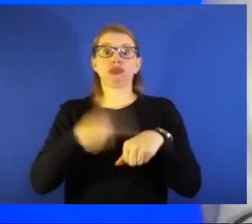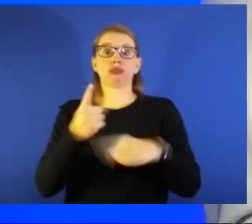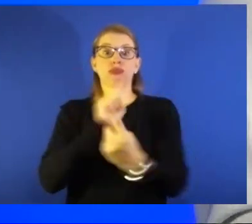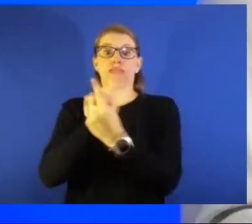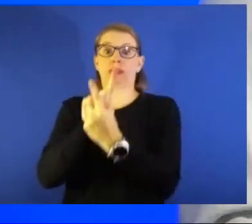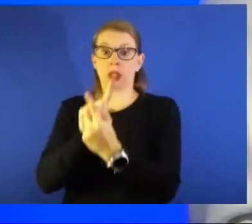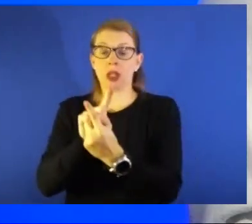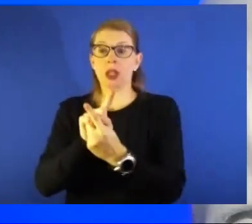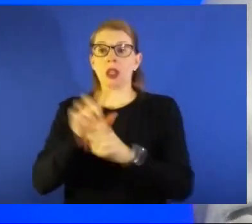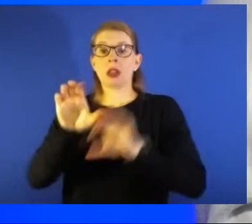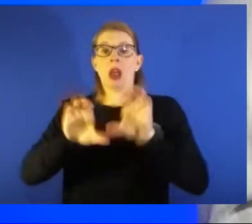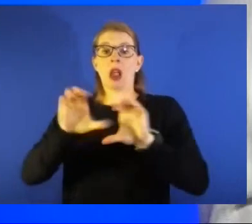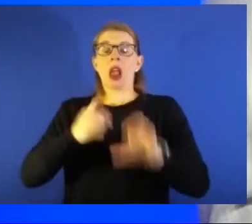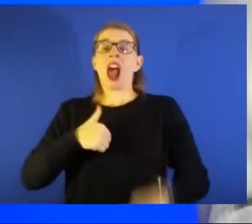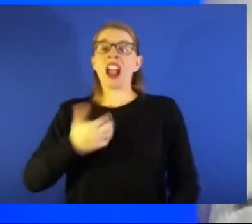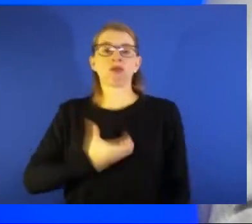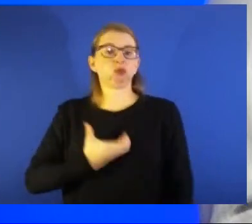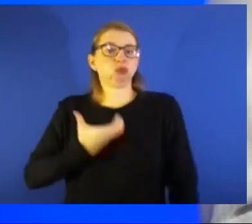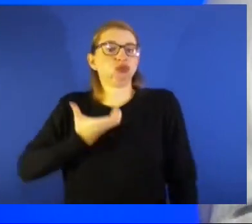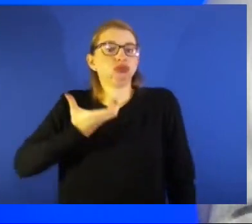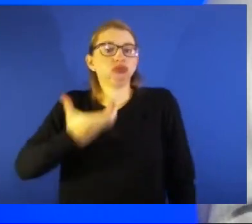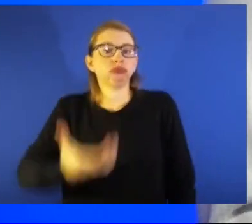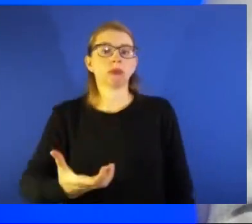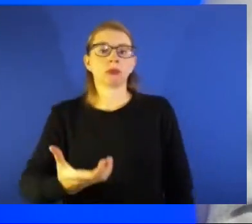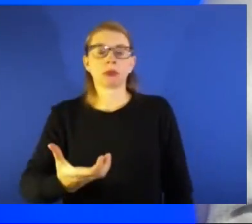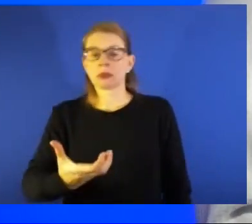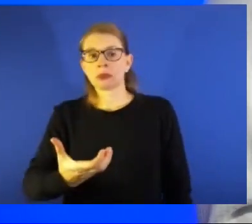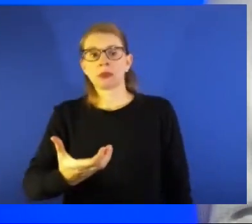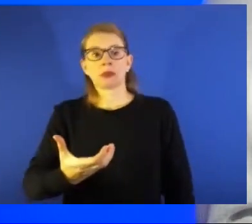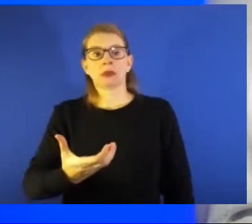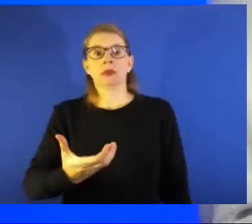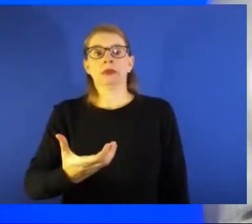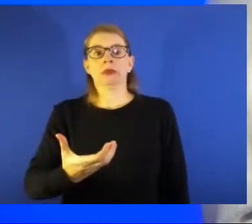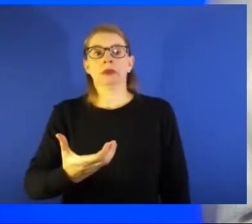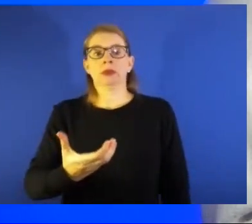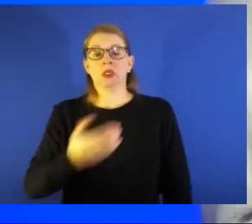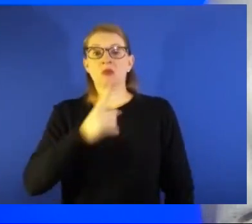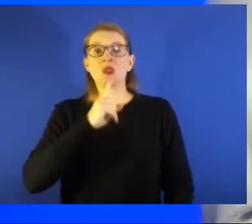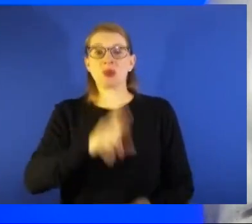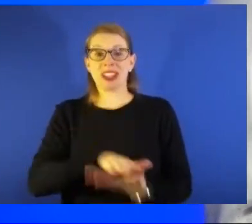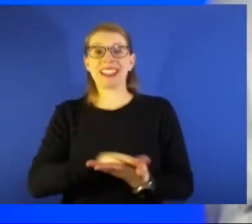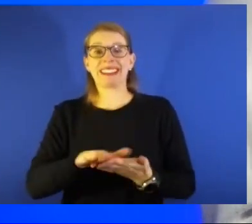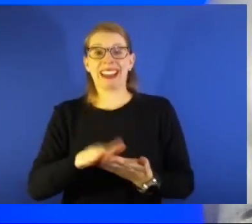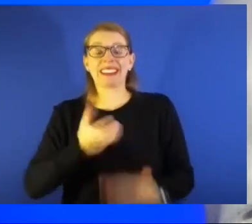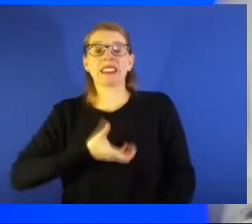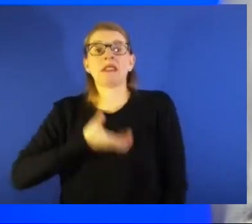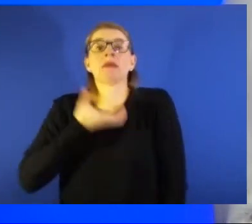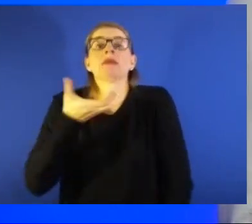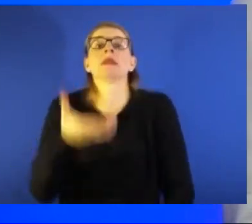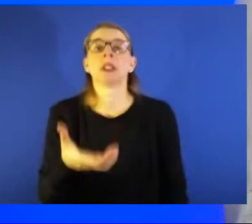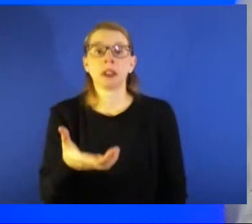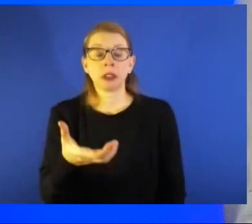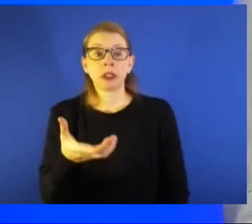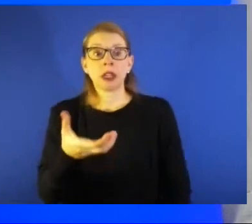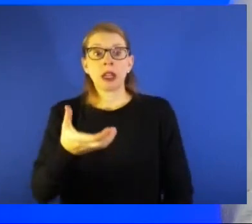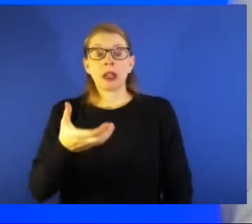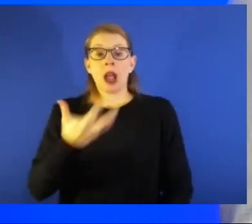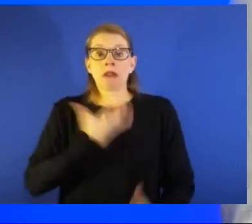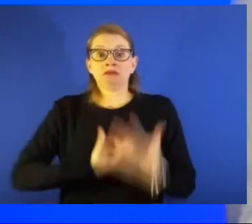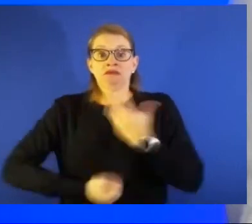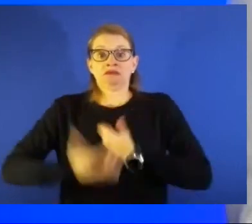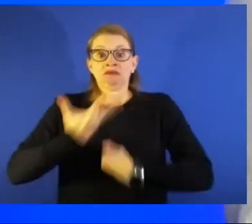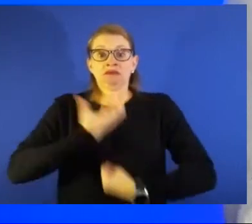and I vented, and it was very nice to be able to do that, because I haven't been able to do that this whole